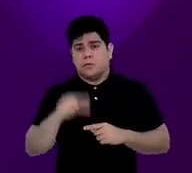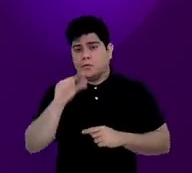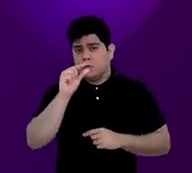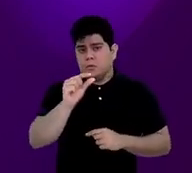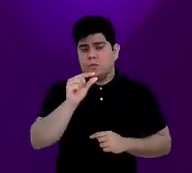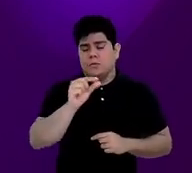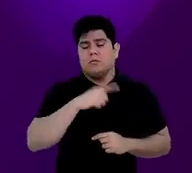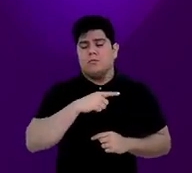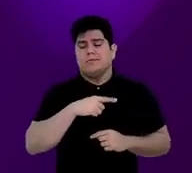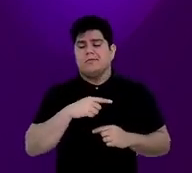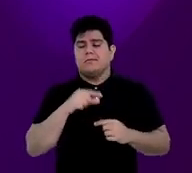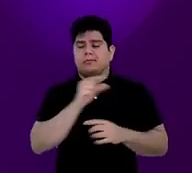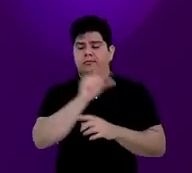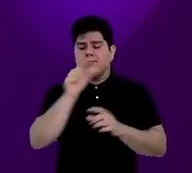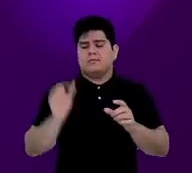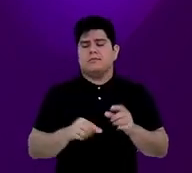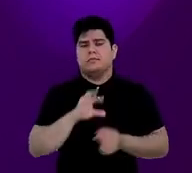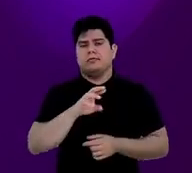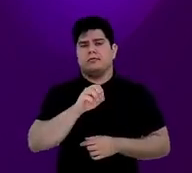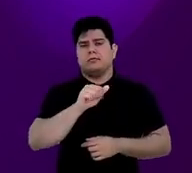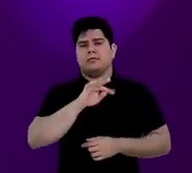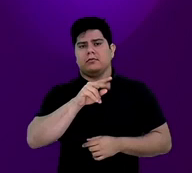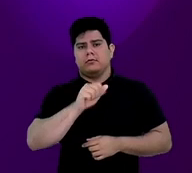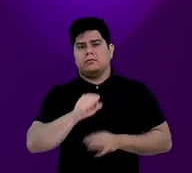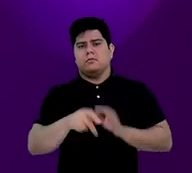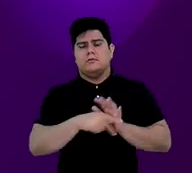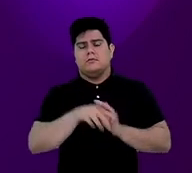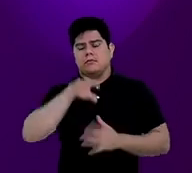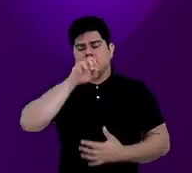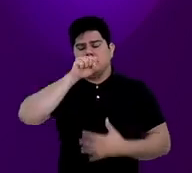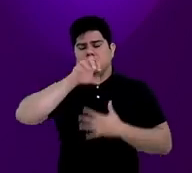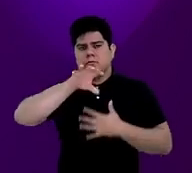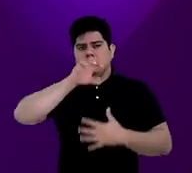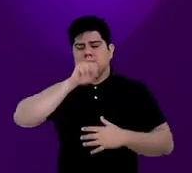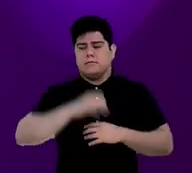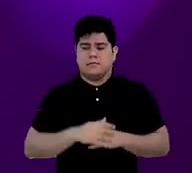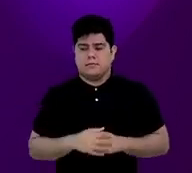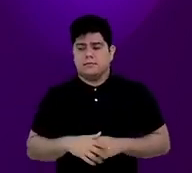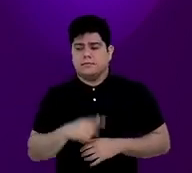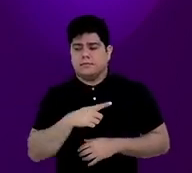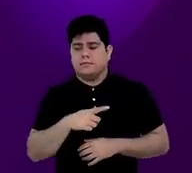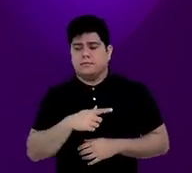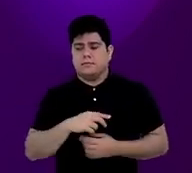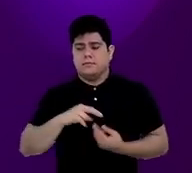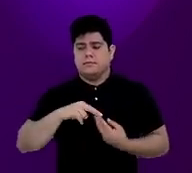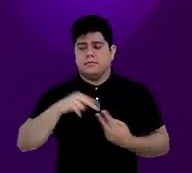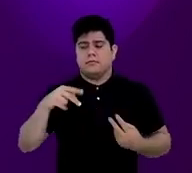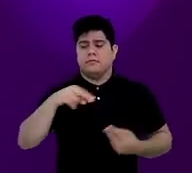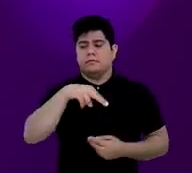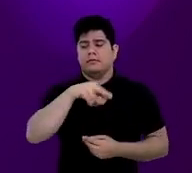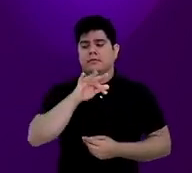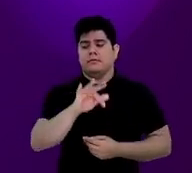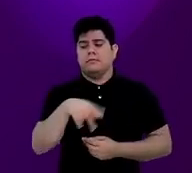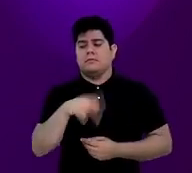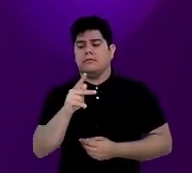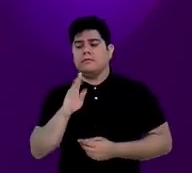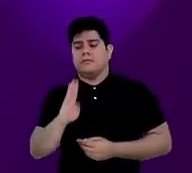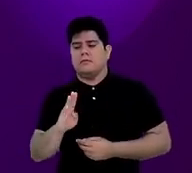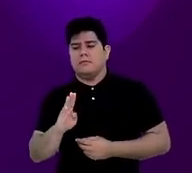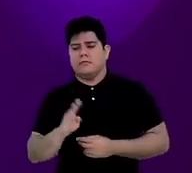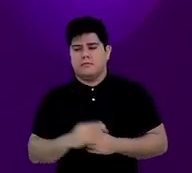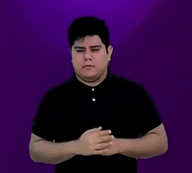of NF-kappa B target genes, a lot of anti-apoptotic proteins, antioxidant